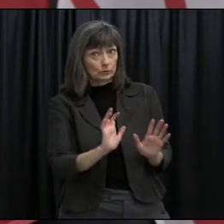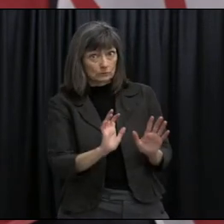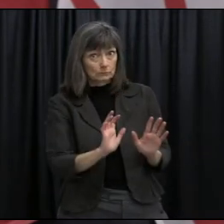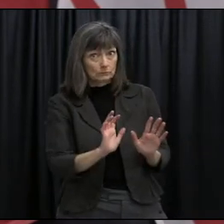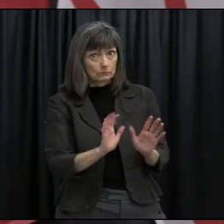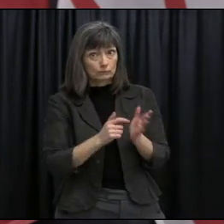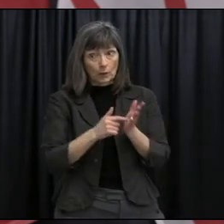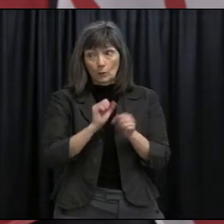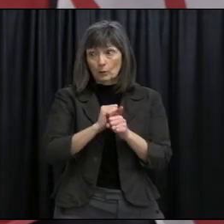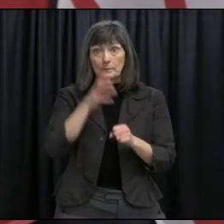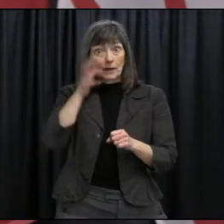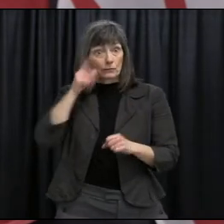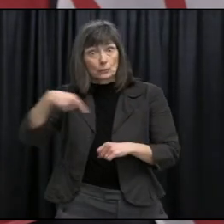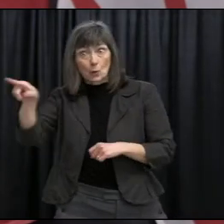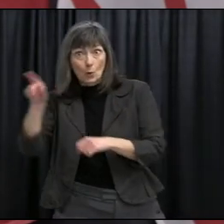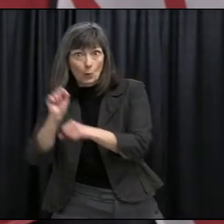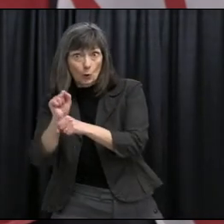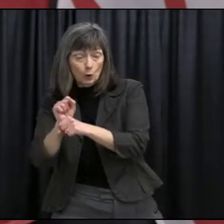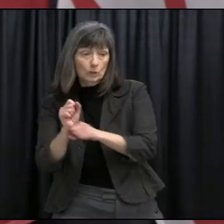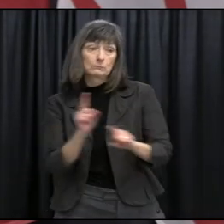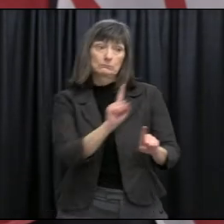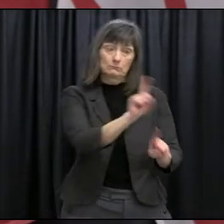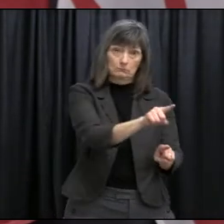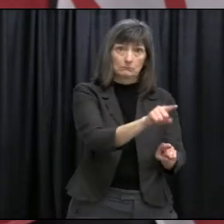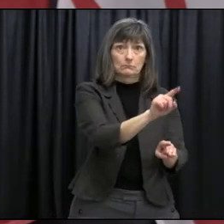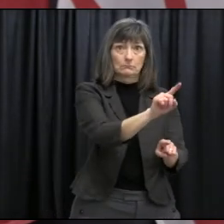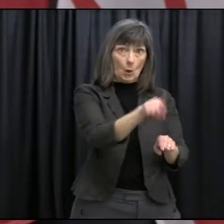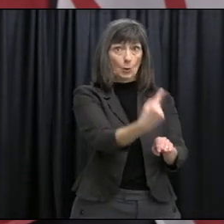work, report to the workplace.